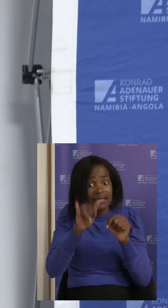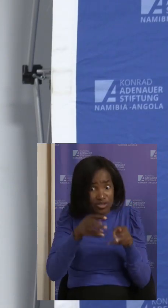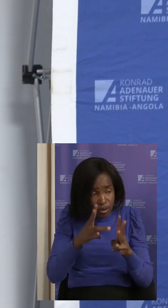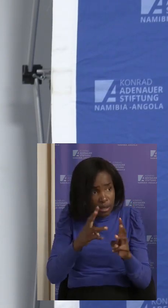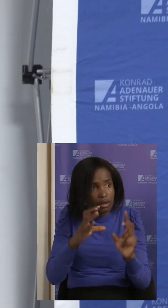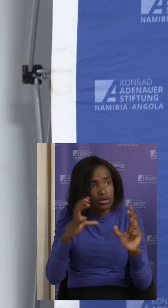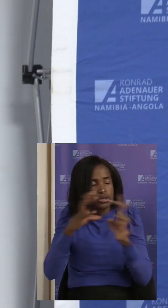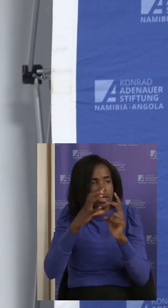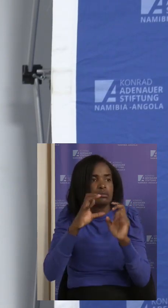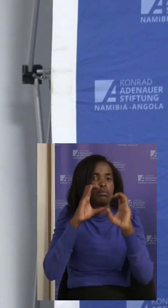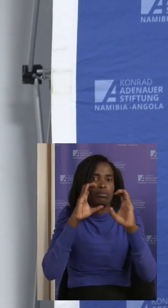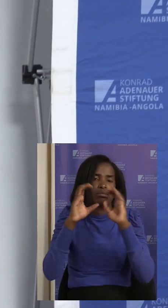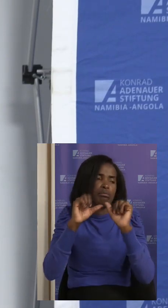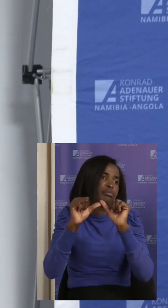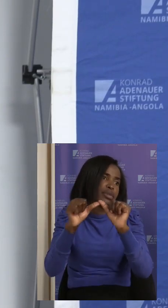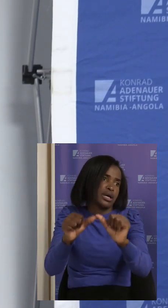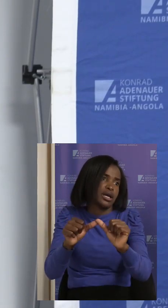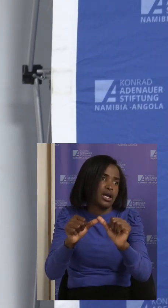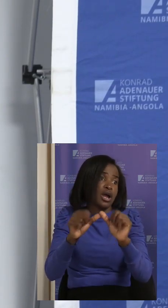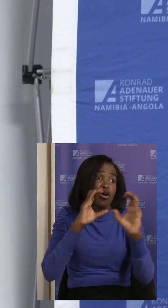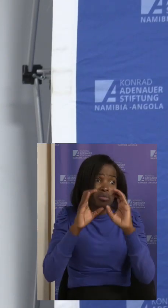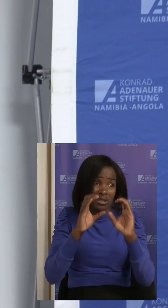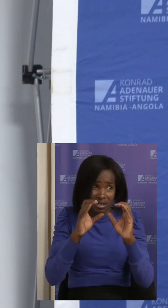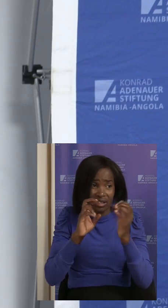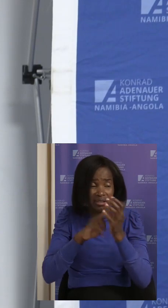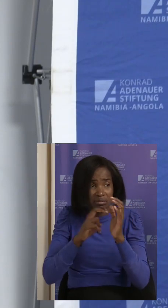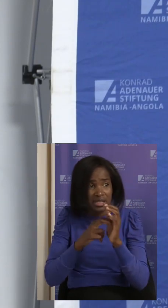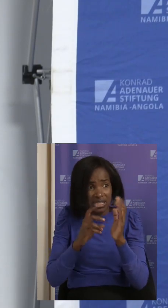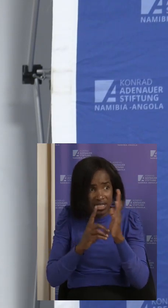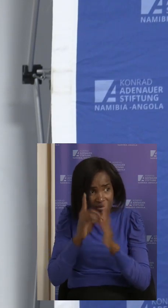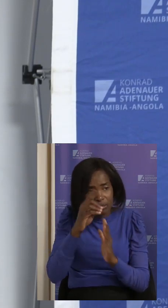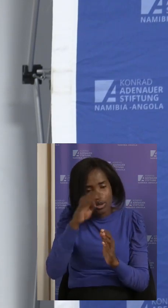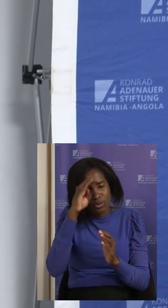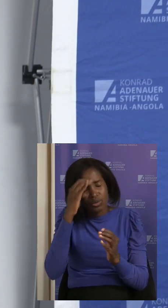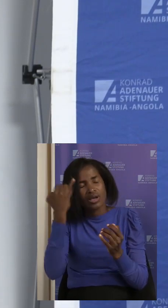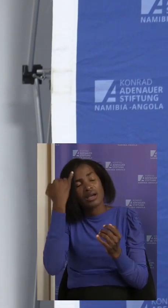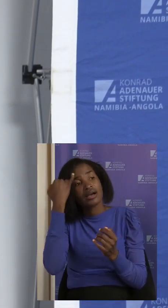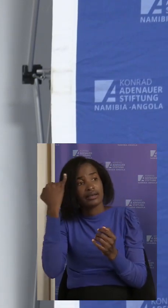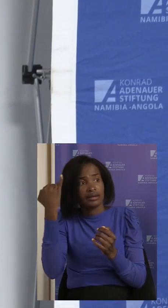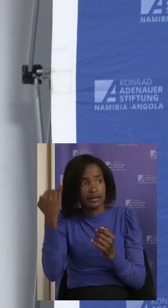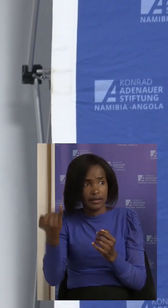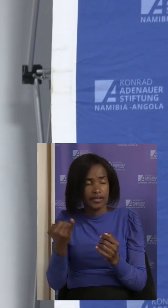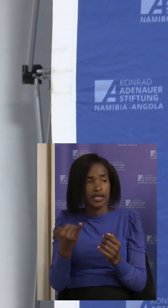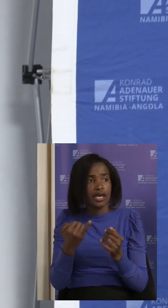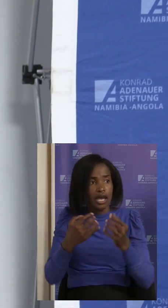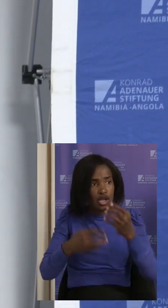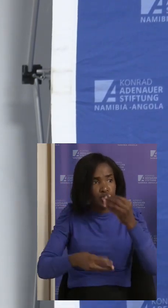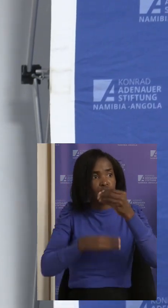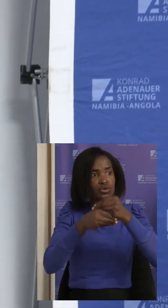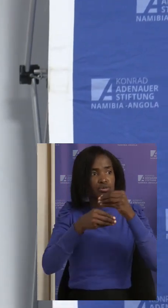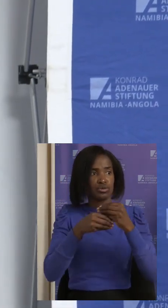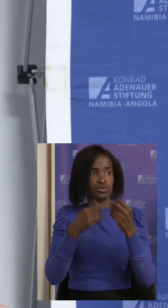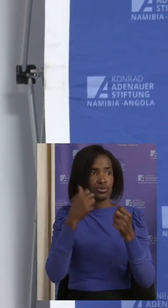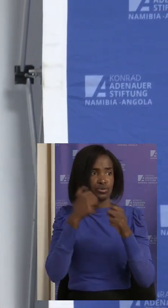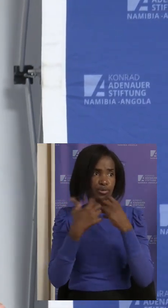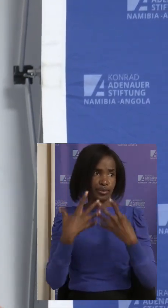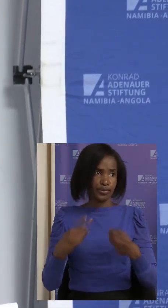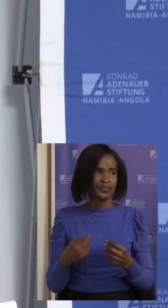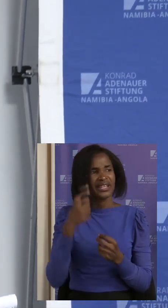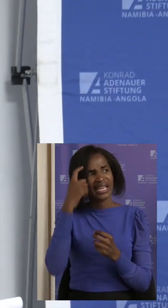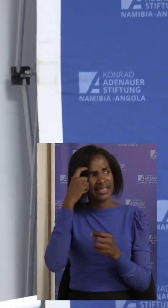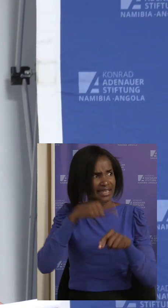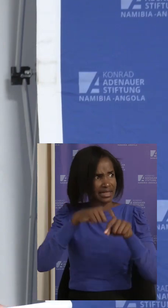and to develop and to think of and to find ideas and to contribute to the solutions. And I think it's